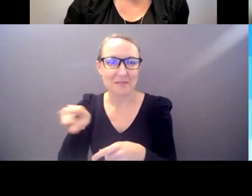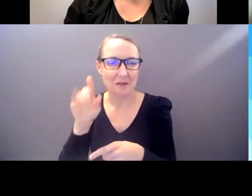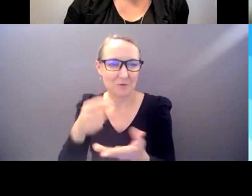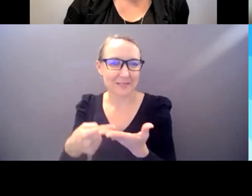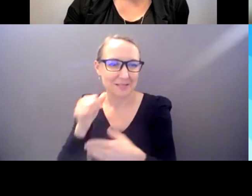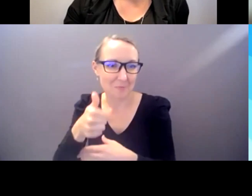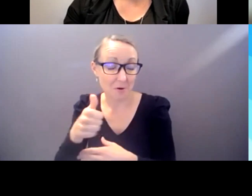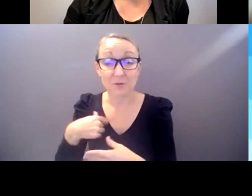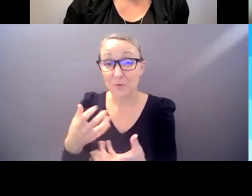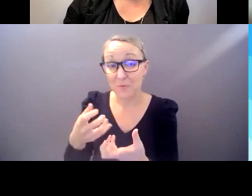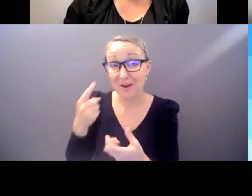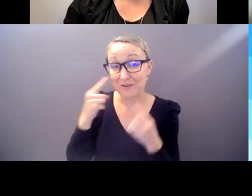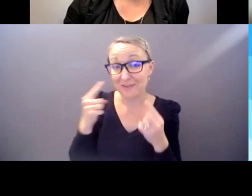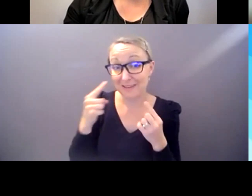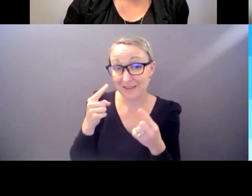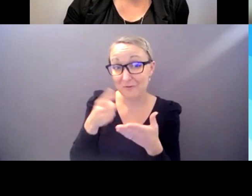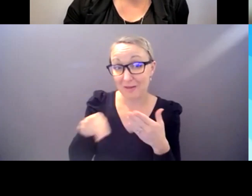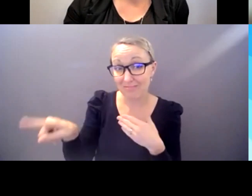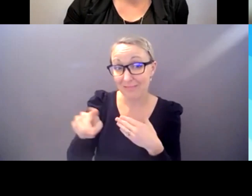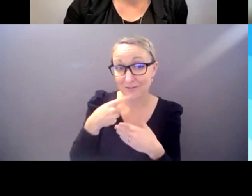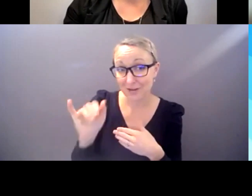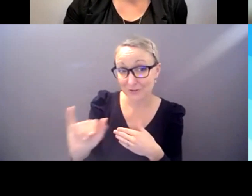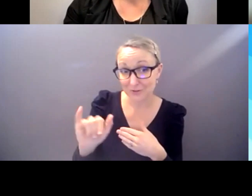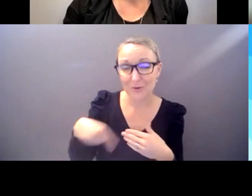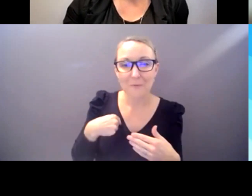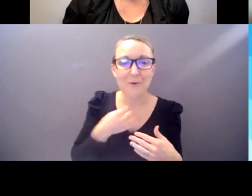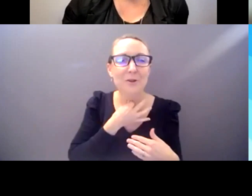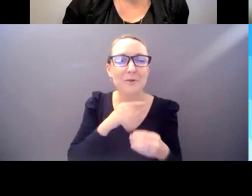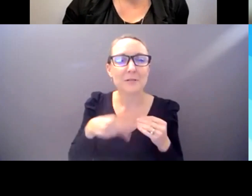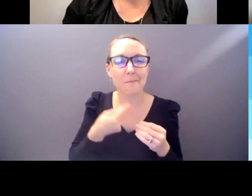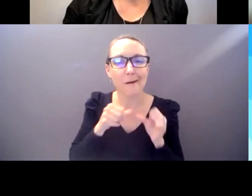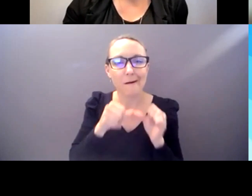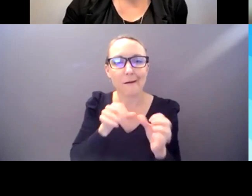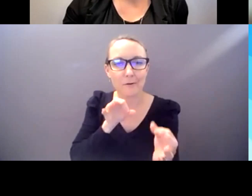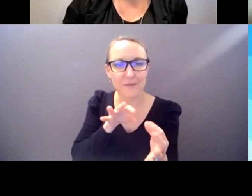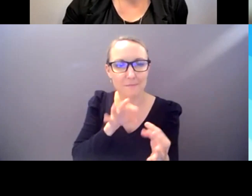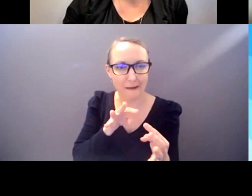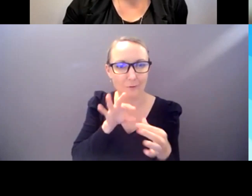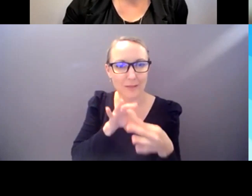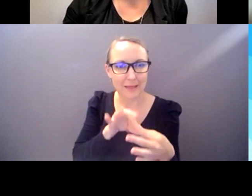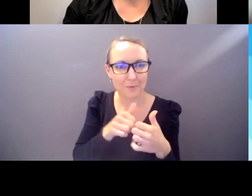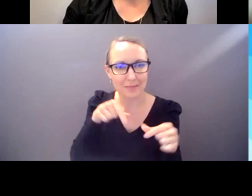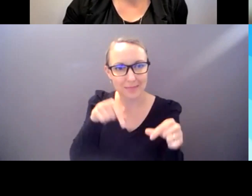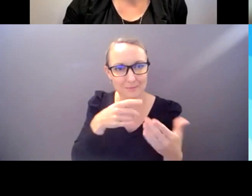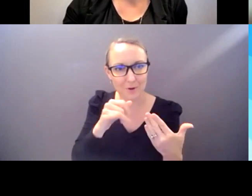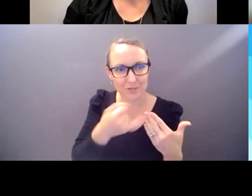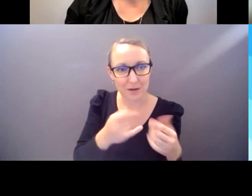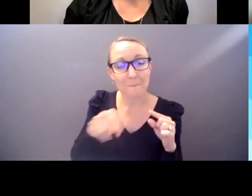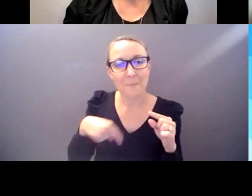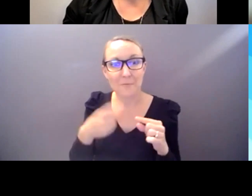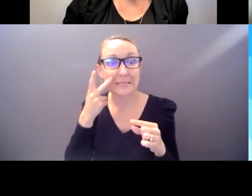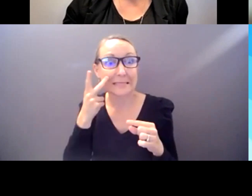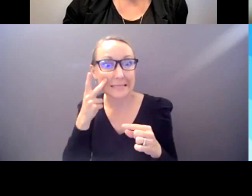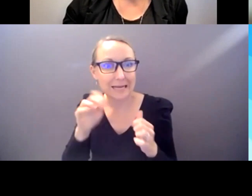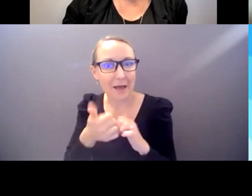explore what you're saying, Victoria, what could be an ongoing feedback mechanism tied to this project with the statewide TAC. So welcome ideas